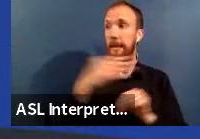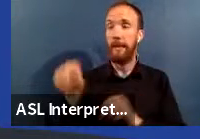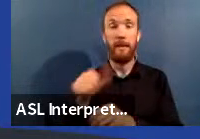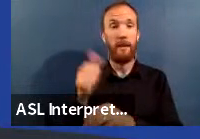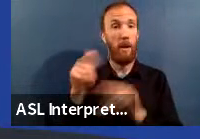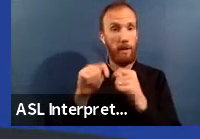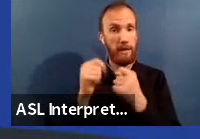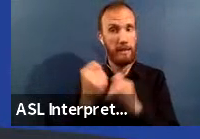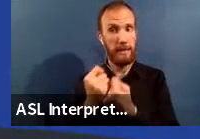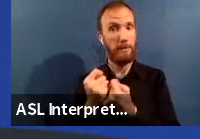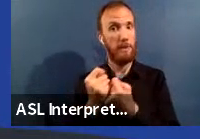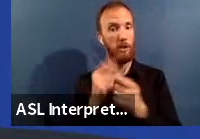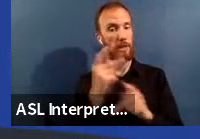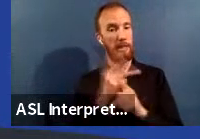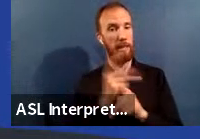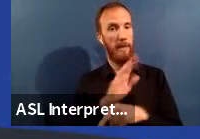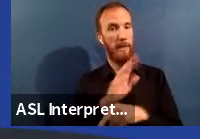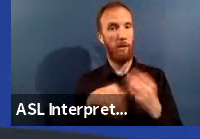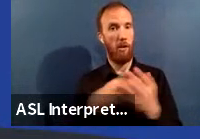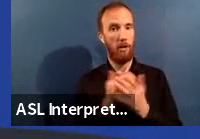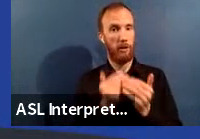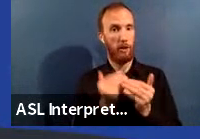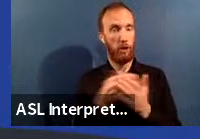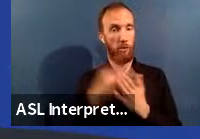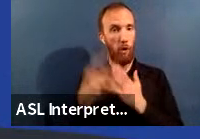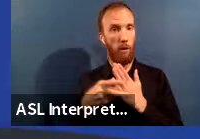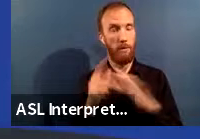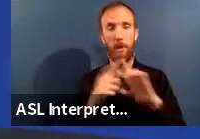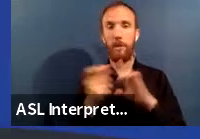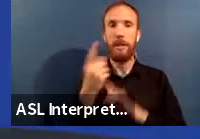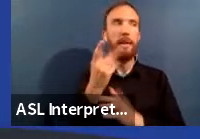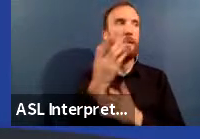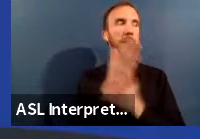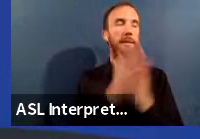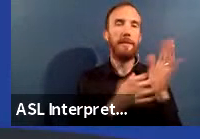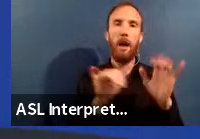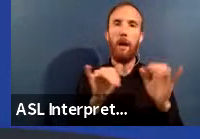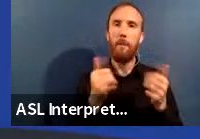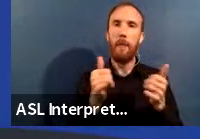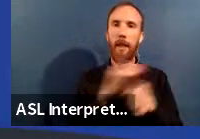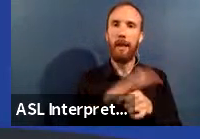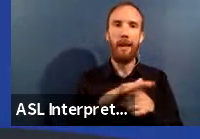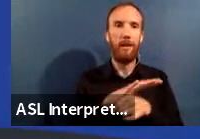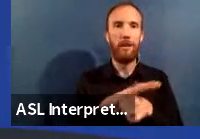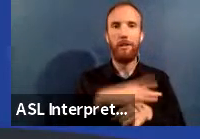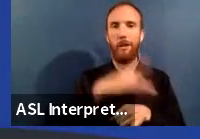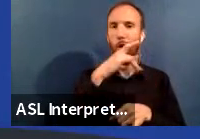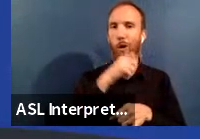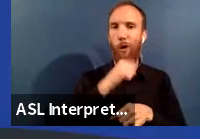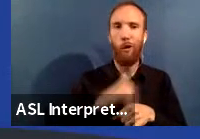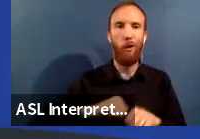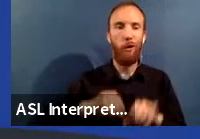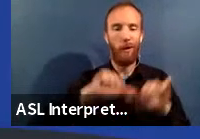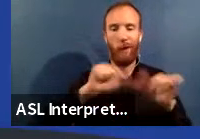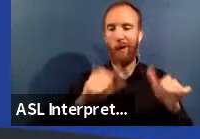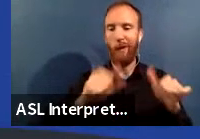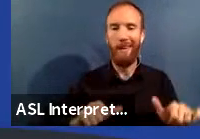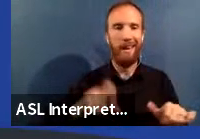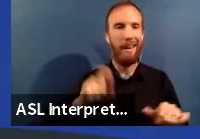playgrounds, there are many cases where playgrounds are outdated or have exceeded their useful life and require full